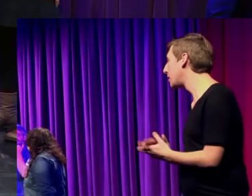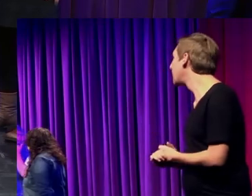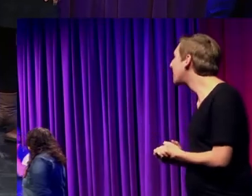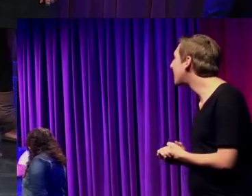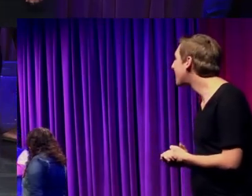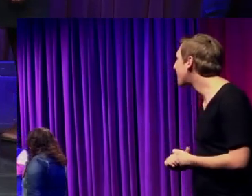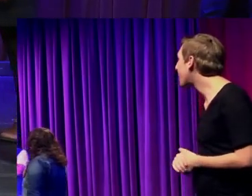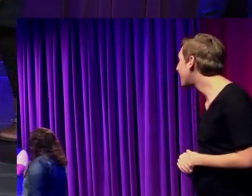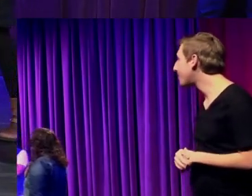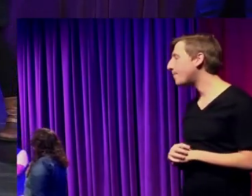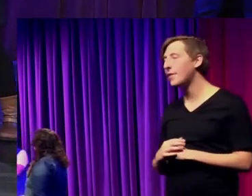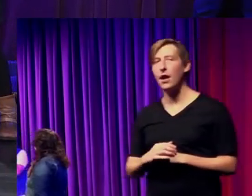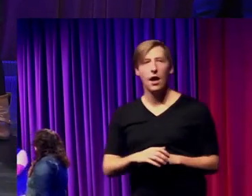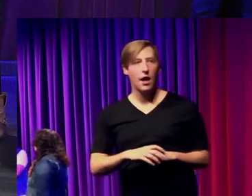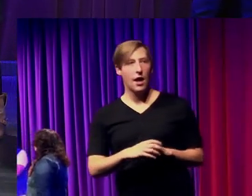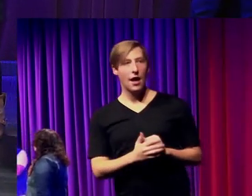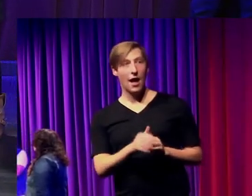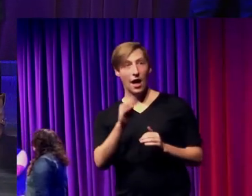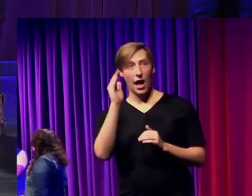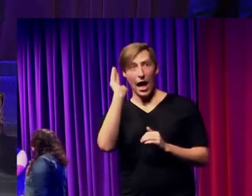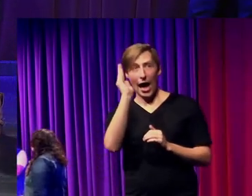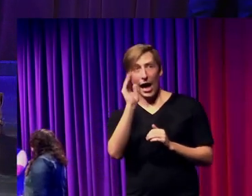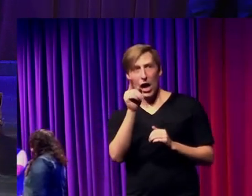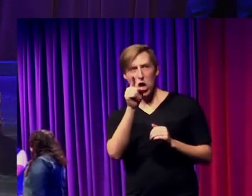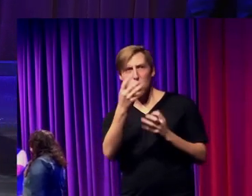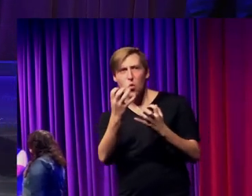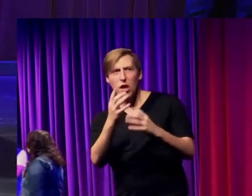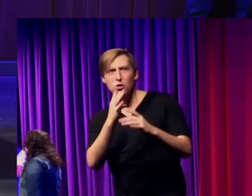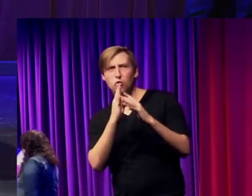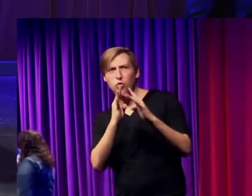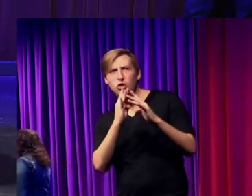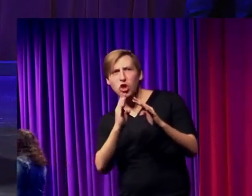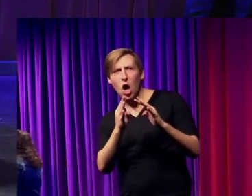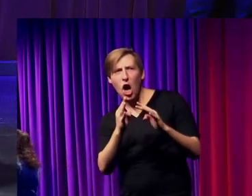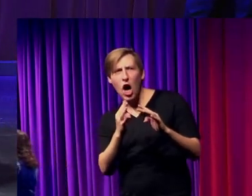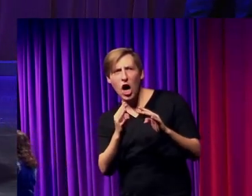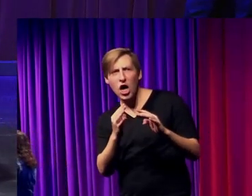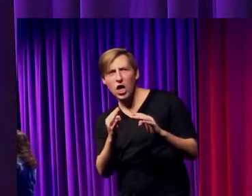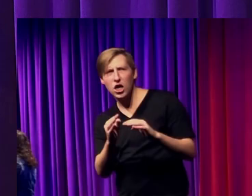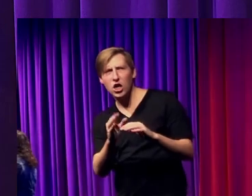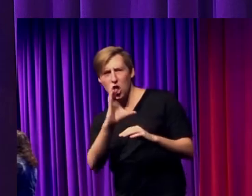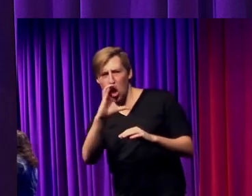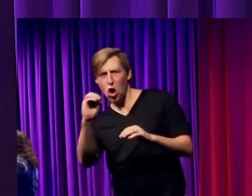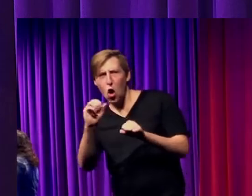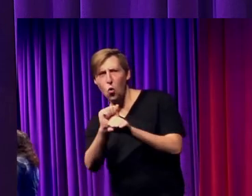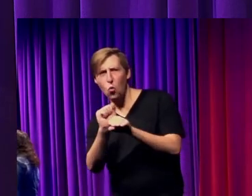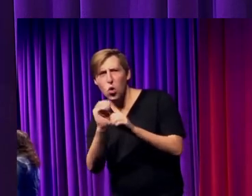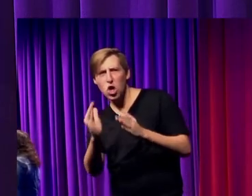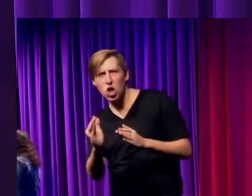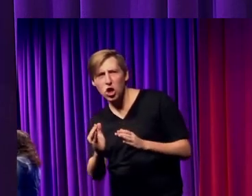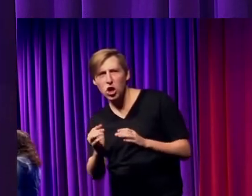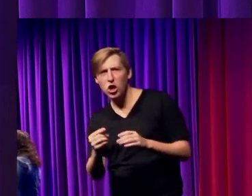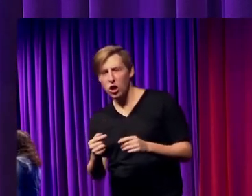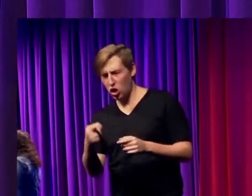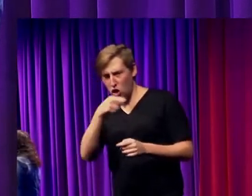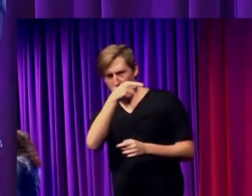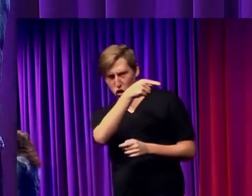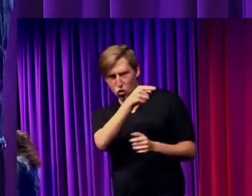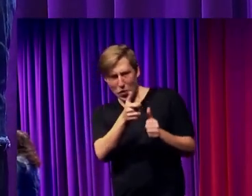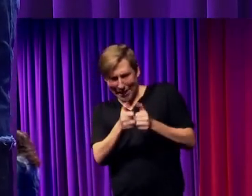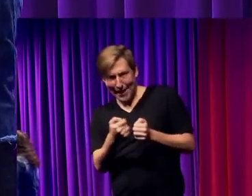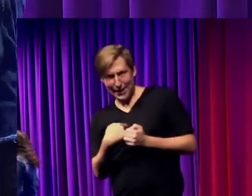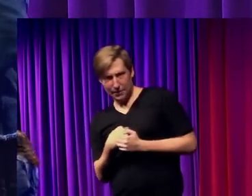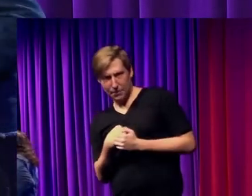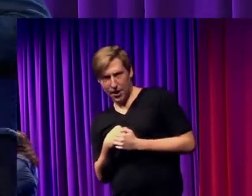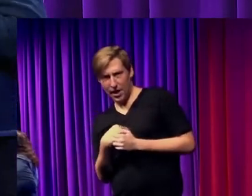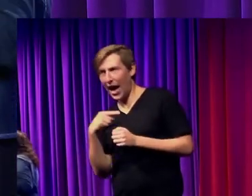Hi, you said you wanted to talk to me about something as your coworker. You texted me, hey, we need to talk right now. It's really